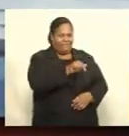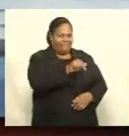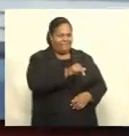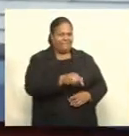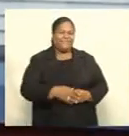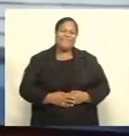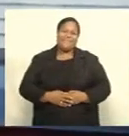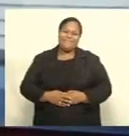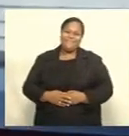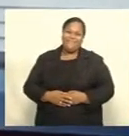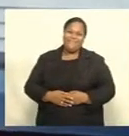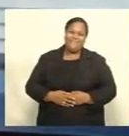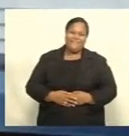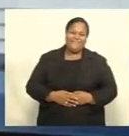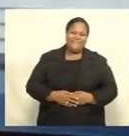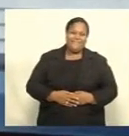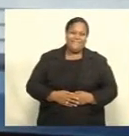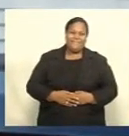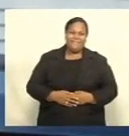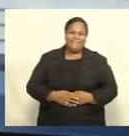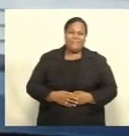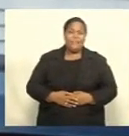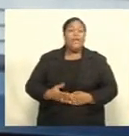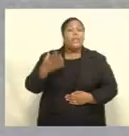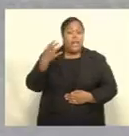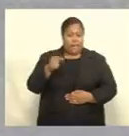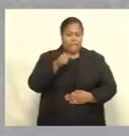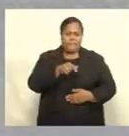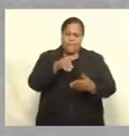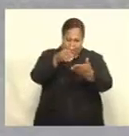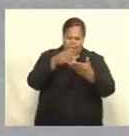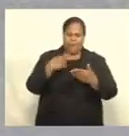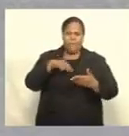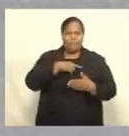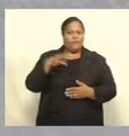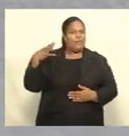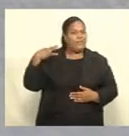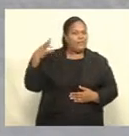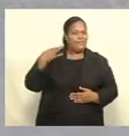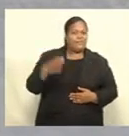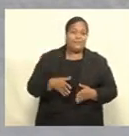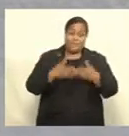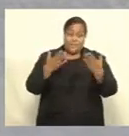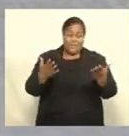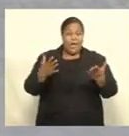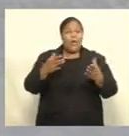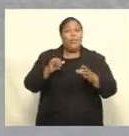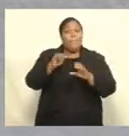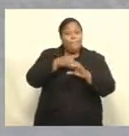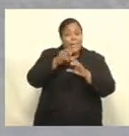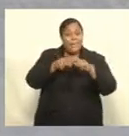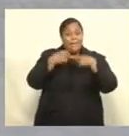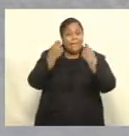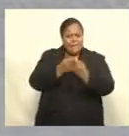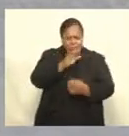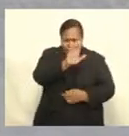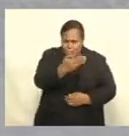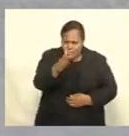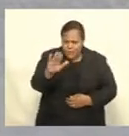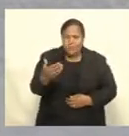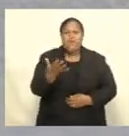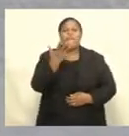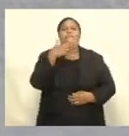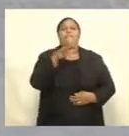Well, this country is in a pandemic crisis and it needs every helping hand. So far, medical teams have screened more than